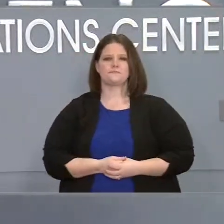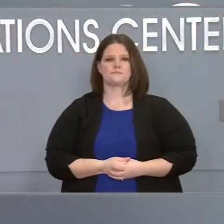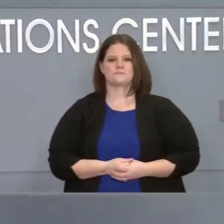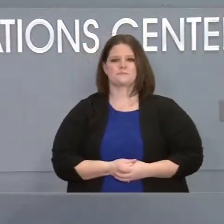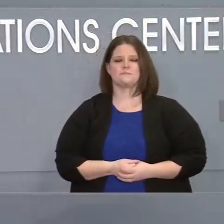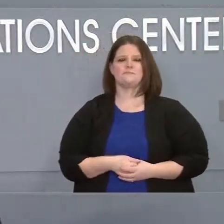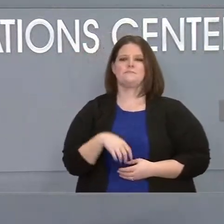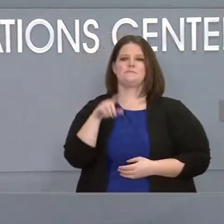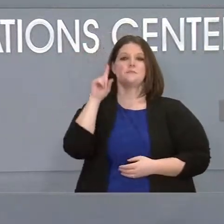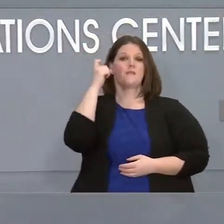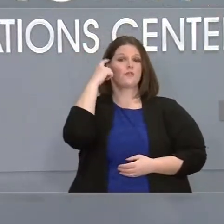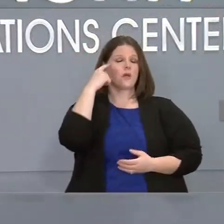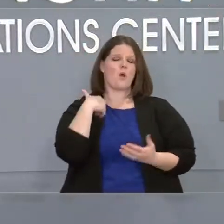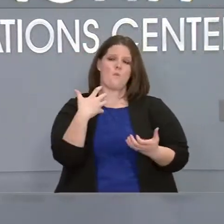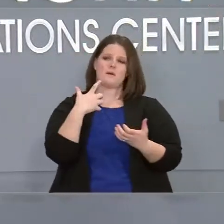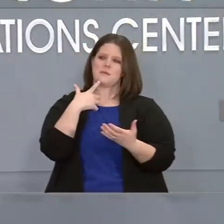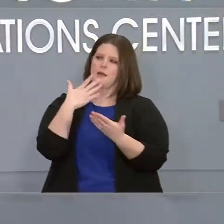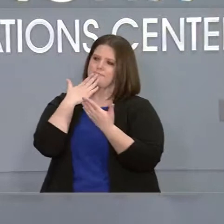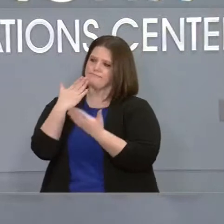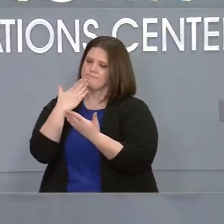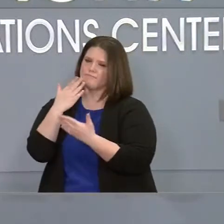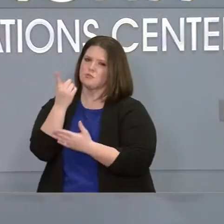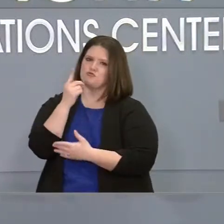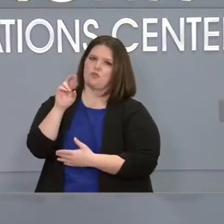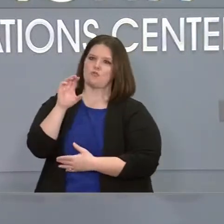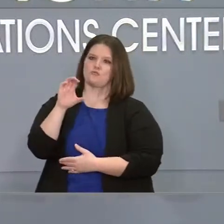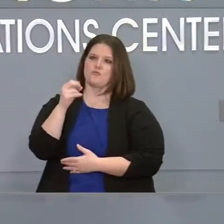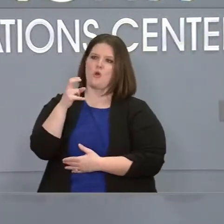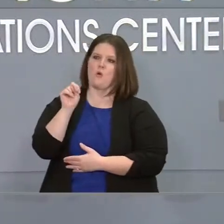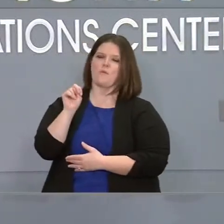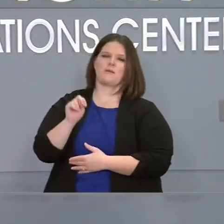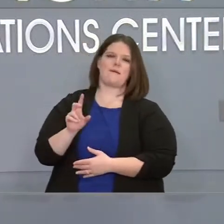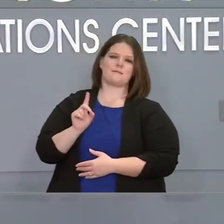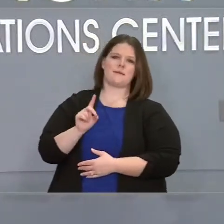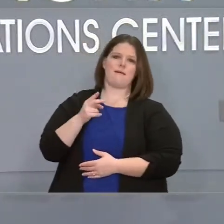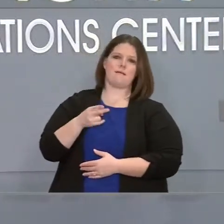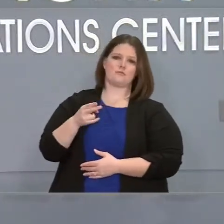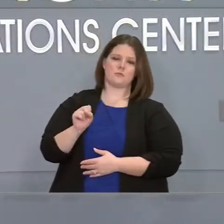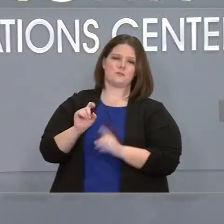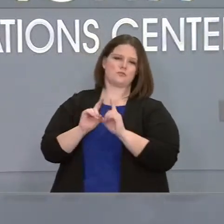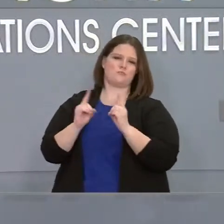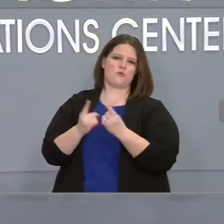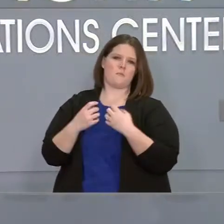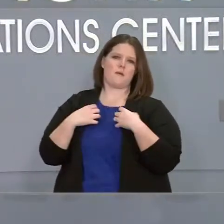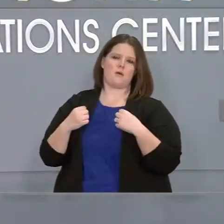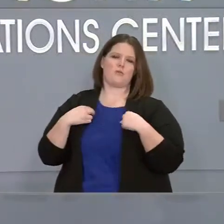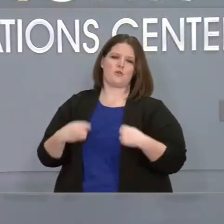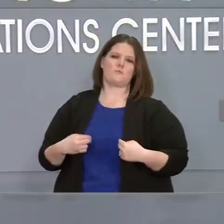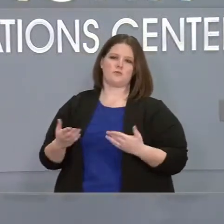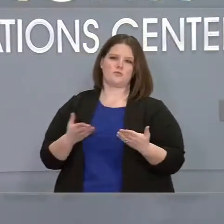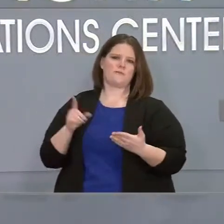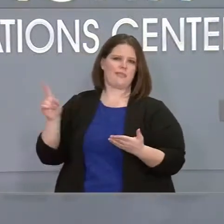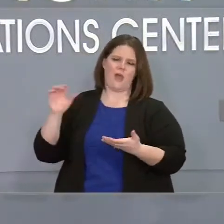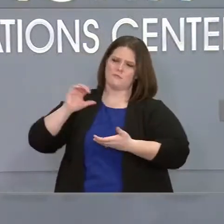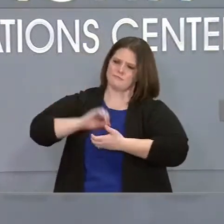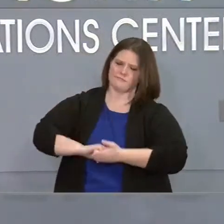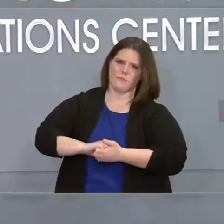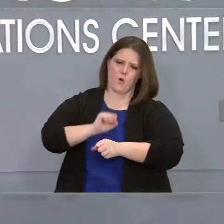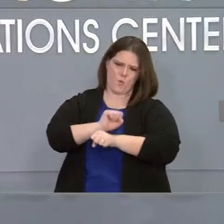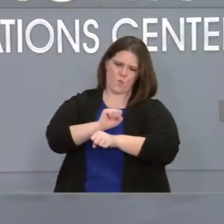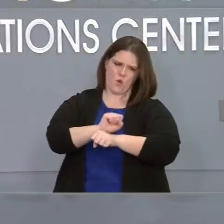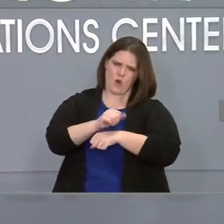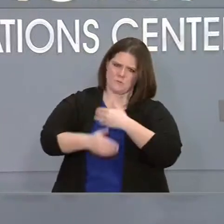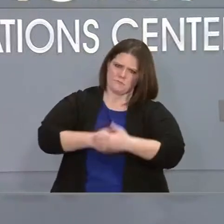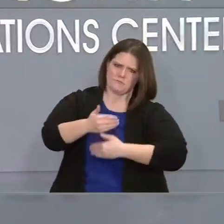And I want to commend Dr. Cohen and the department for the great work with hospitals throughout this entire pandemic. We've